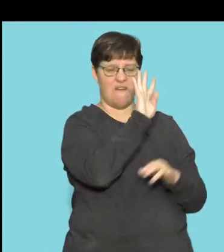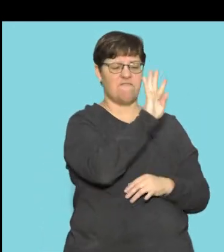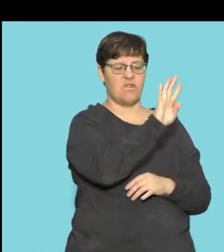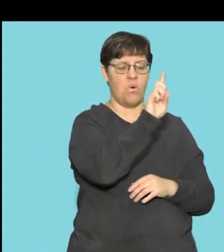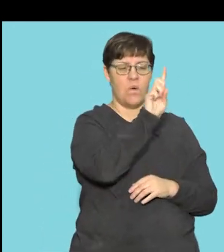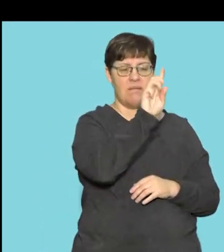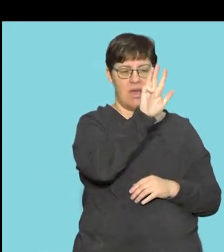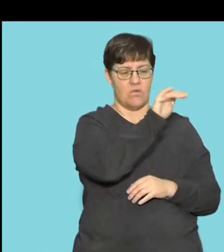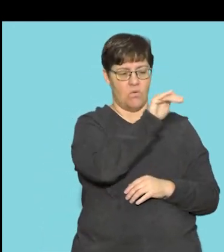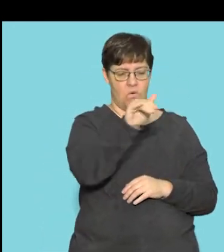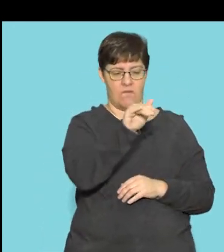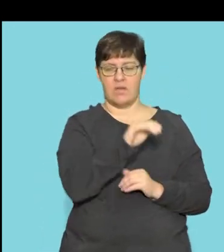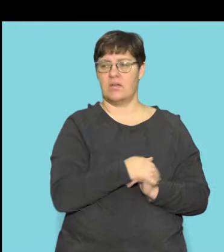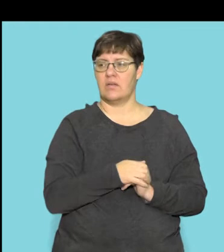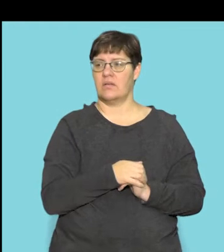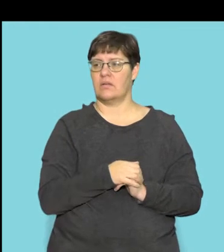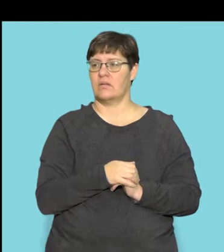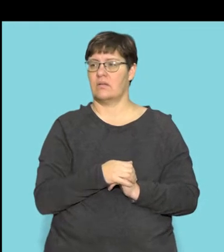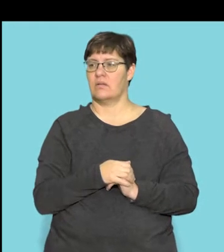419 over